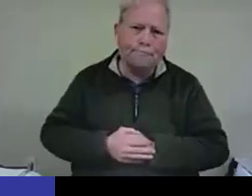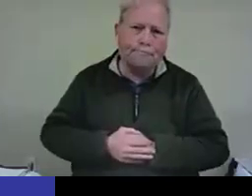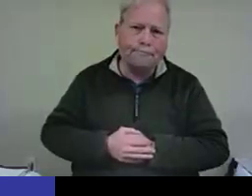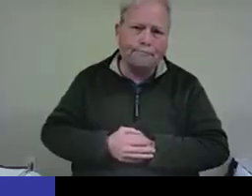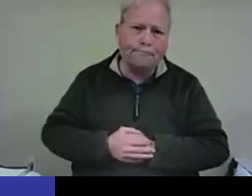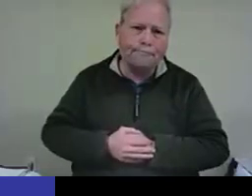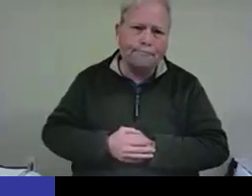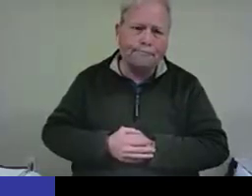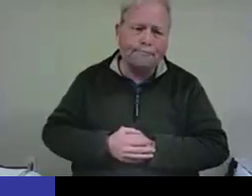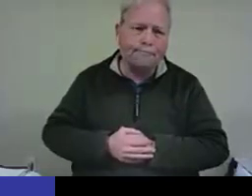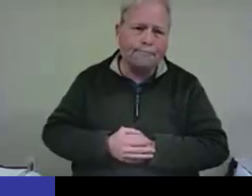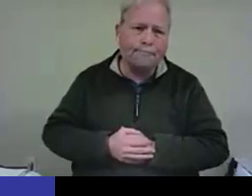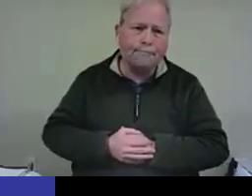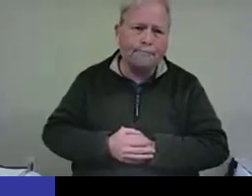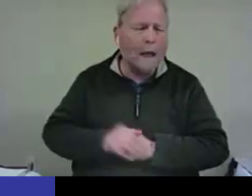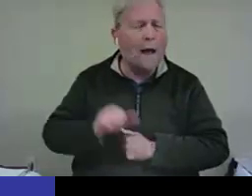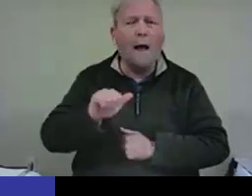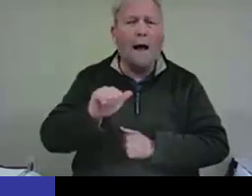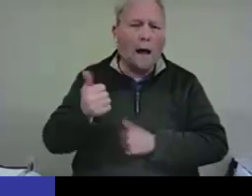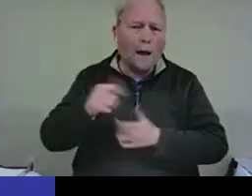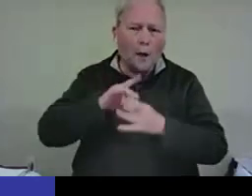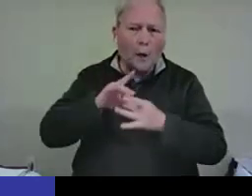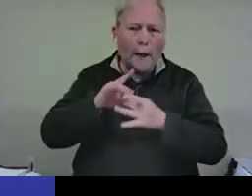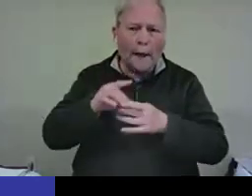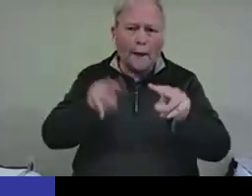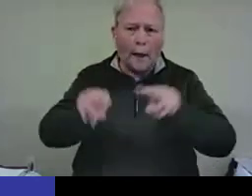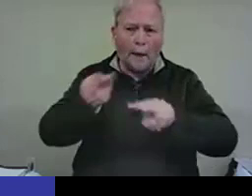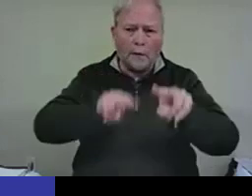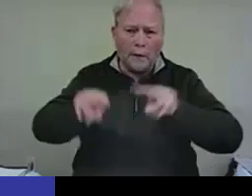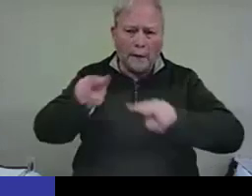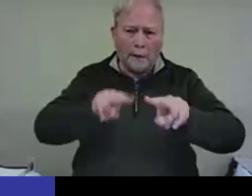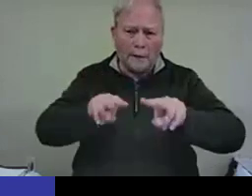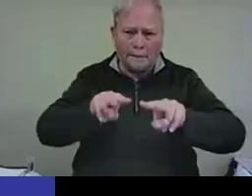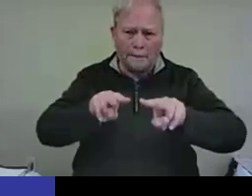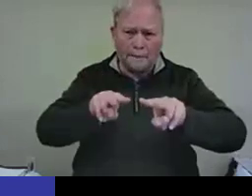A couple other things regarding observations. Remember,